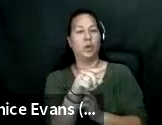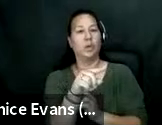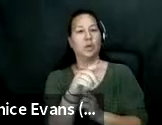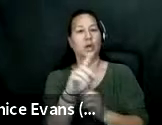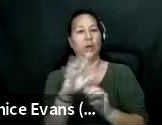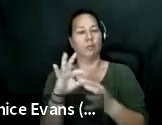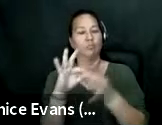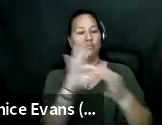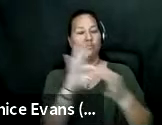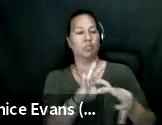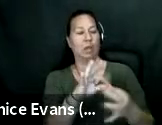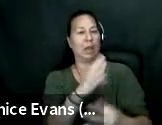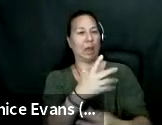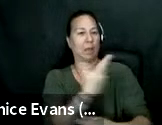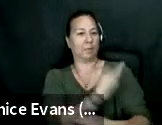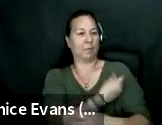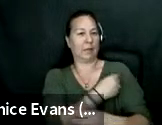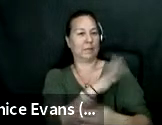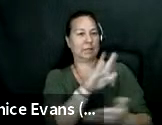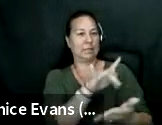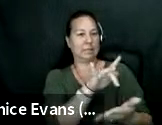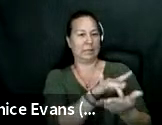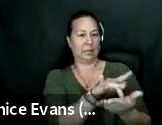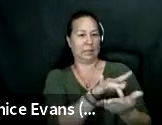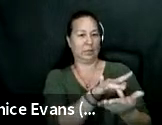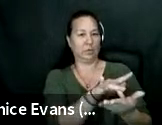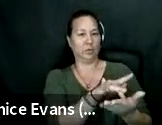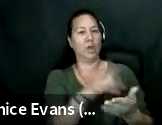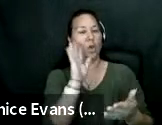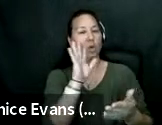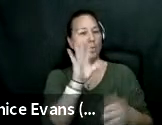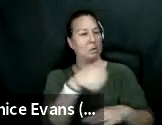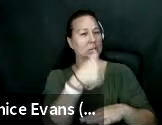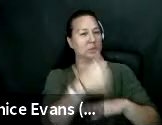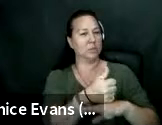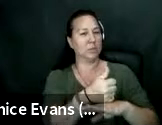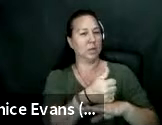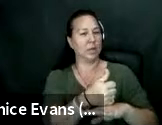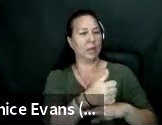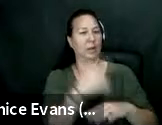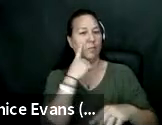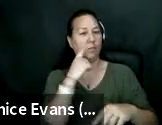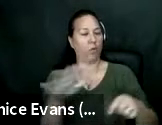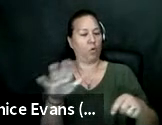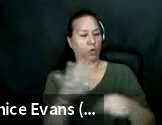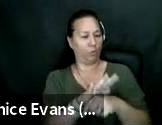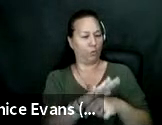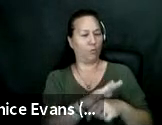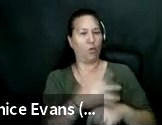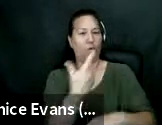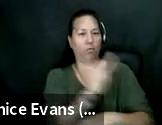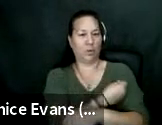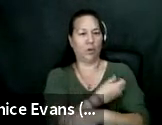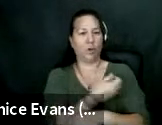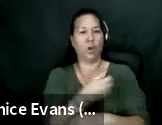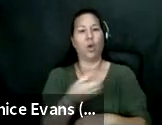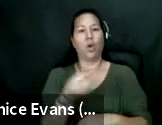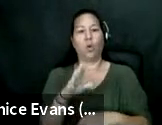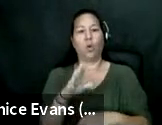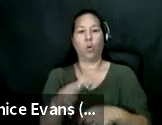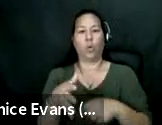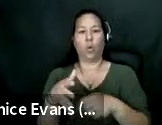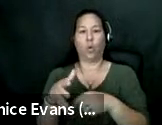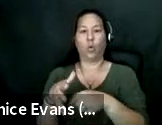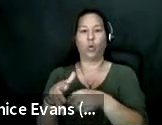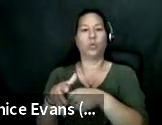any plans for setting up mass vaccine centers again for the flu vaccine and or potential COVID-19 vaccine